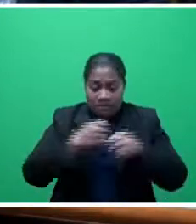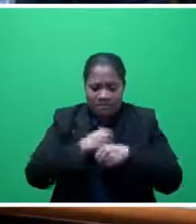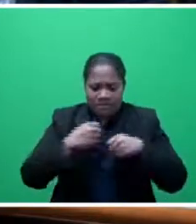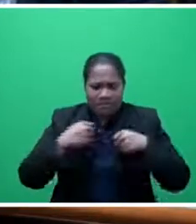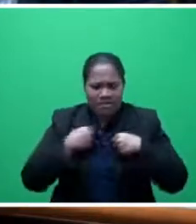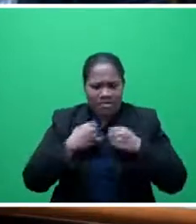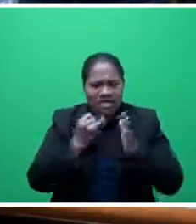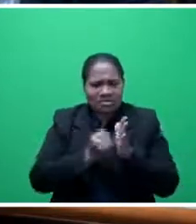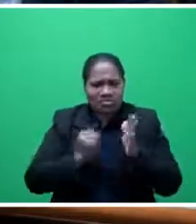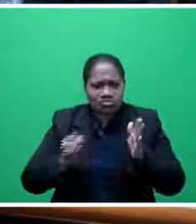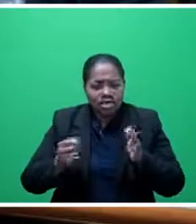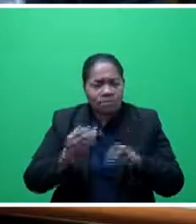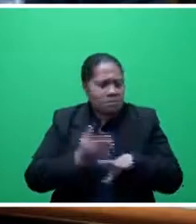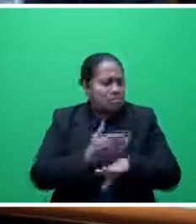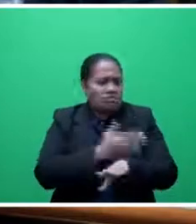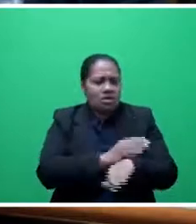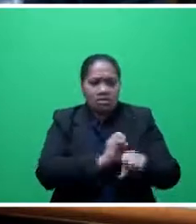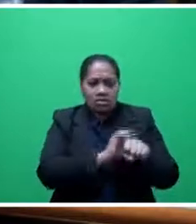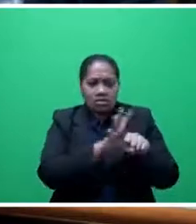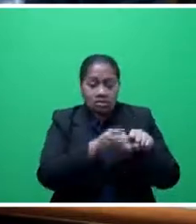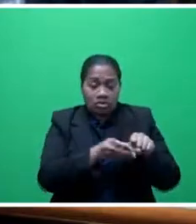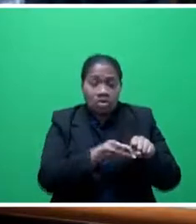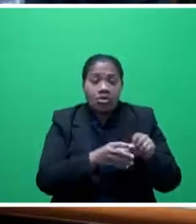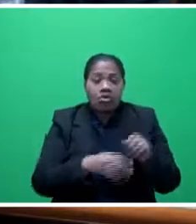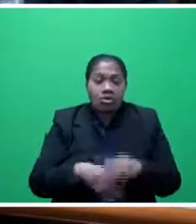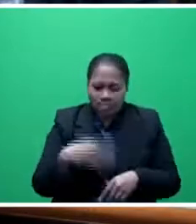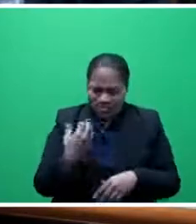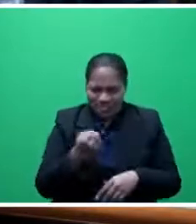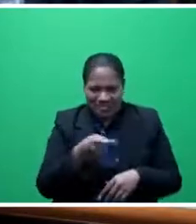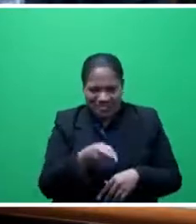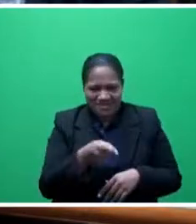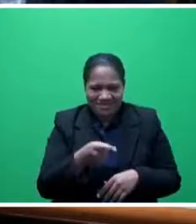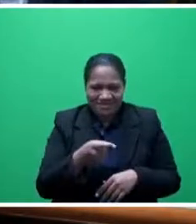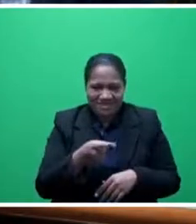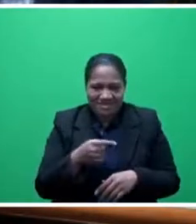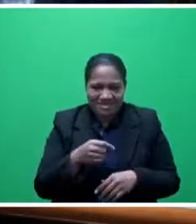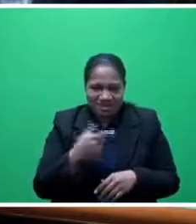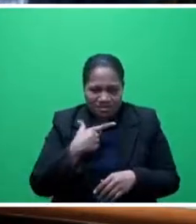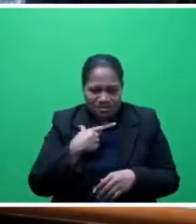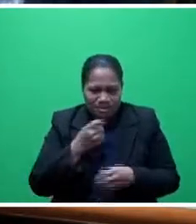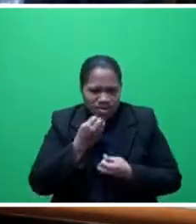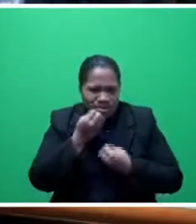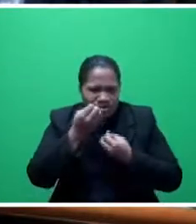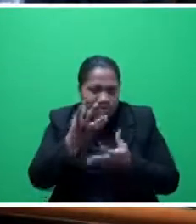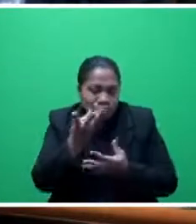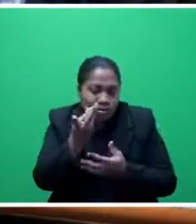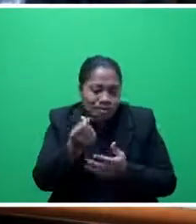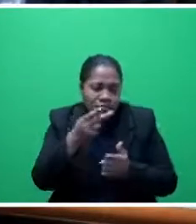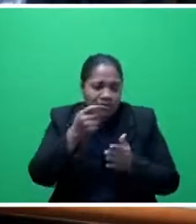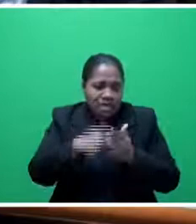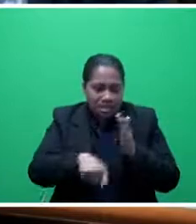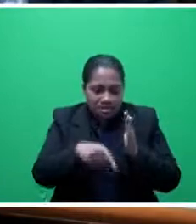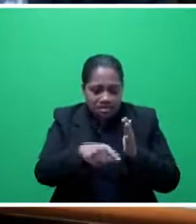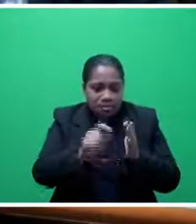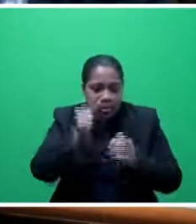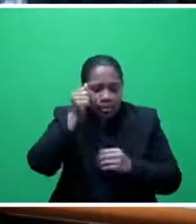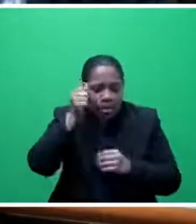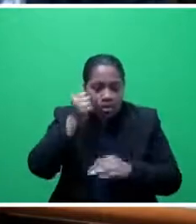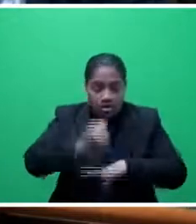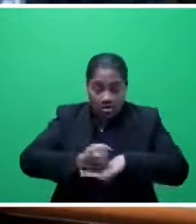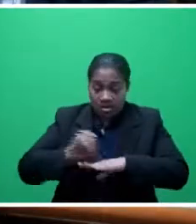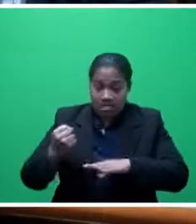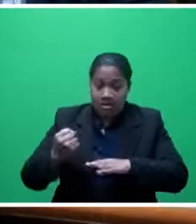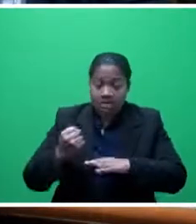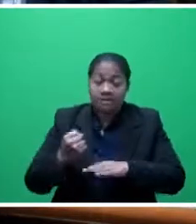COVID-19 were raised with respect to some of these taxes. But we know that the government